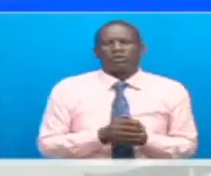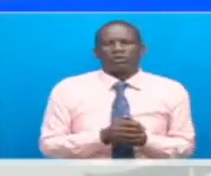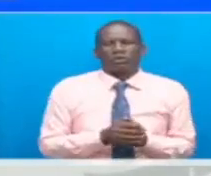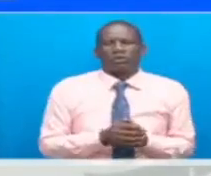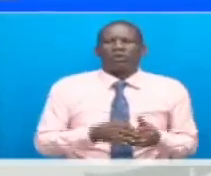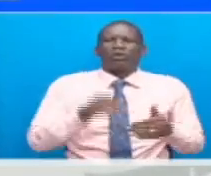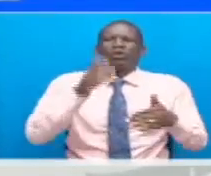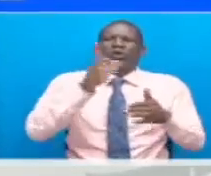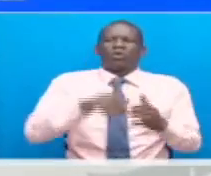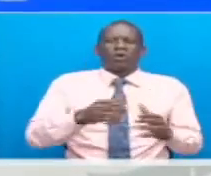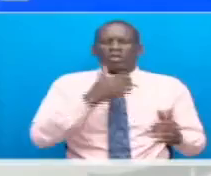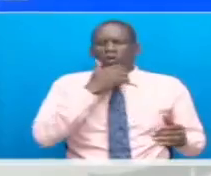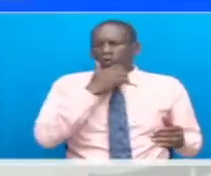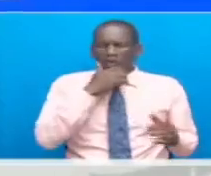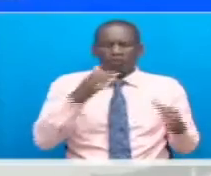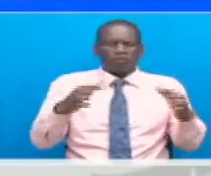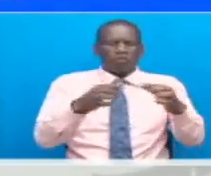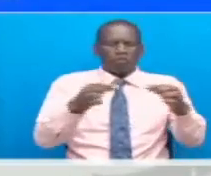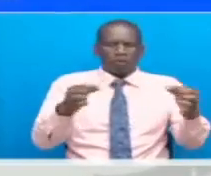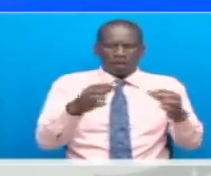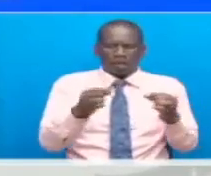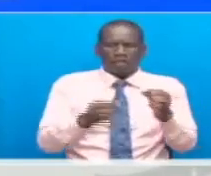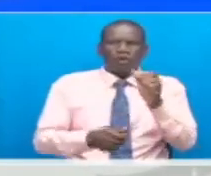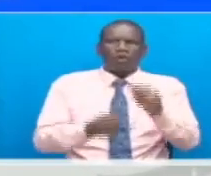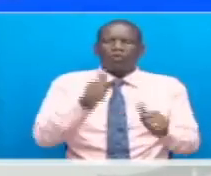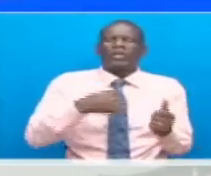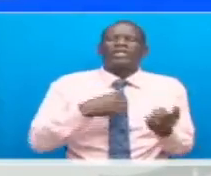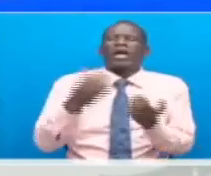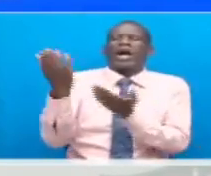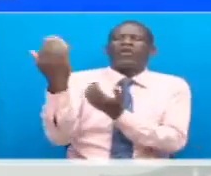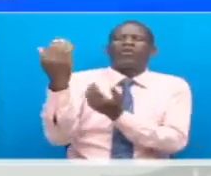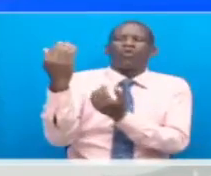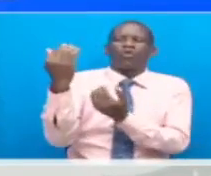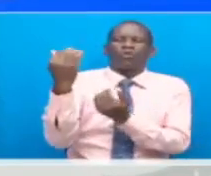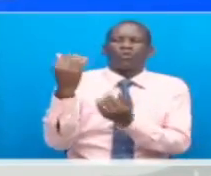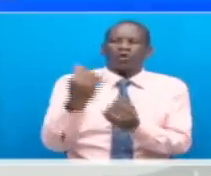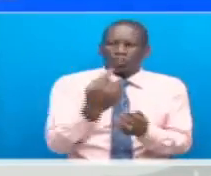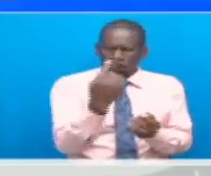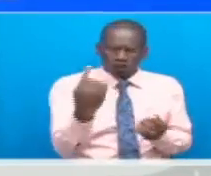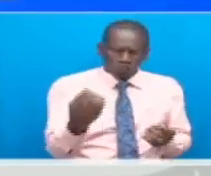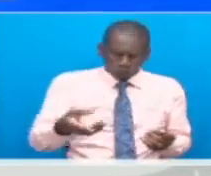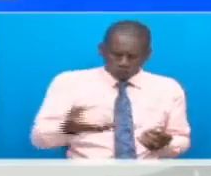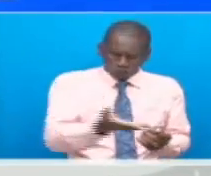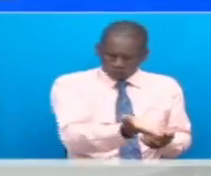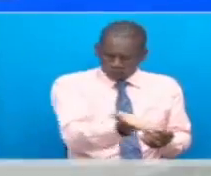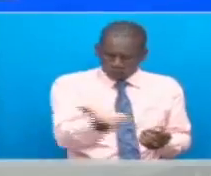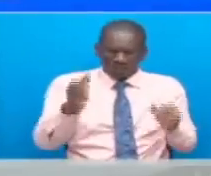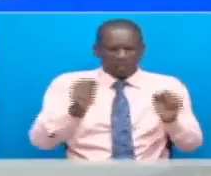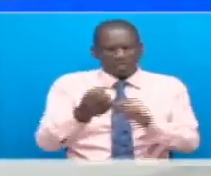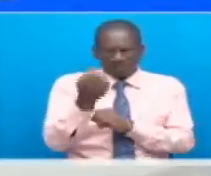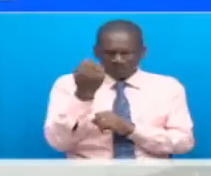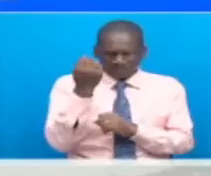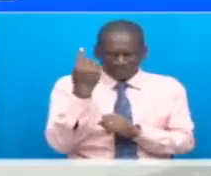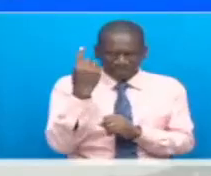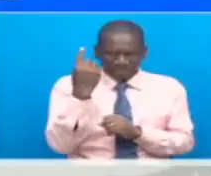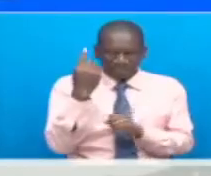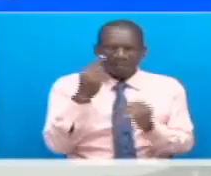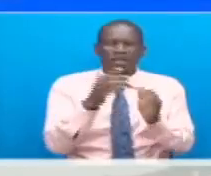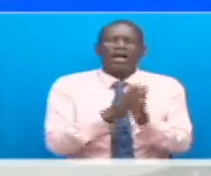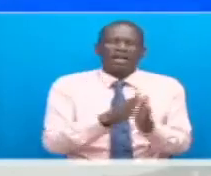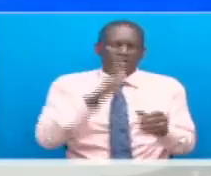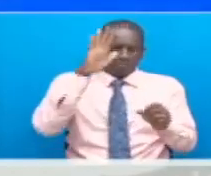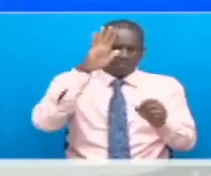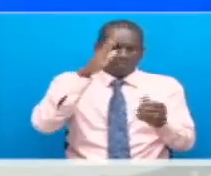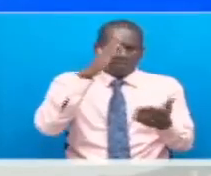What a magical word, which I hope each one of us can internalize and believe